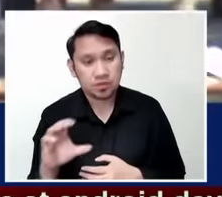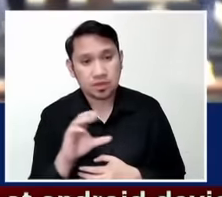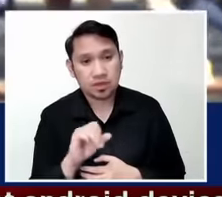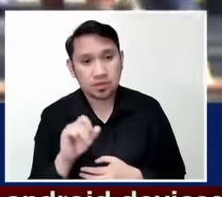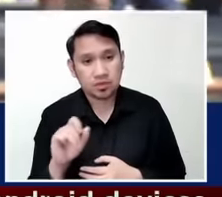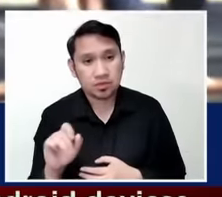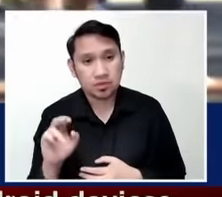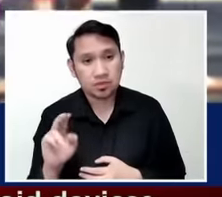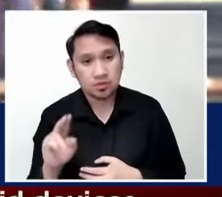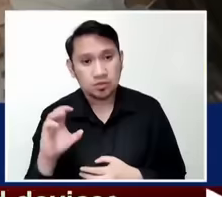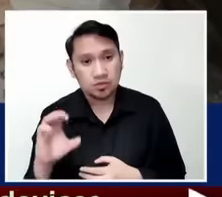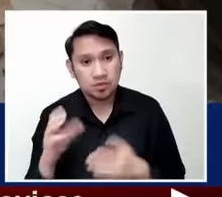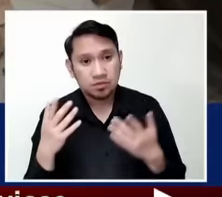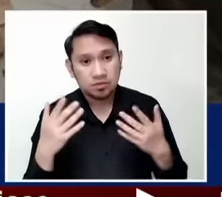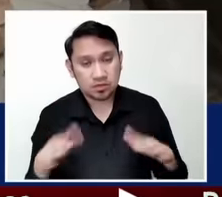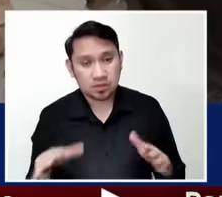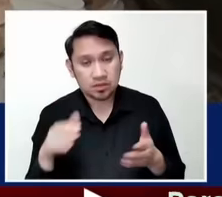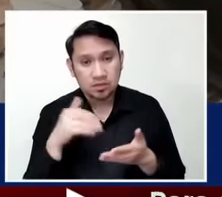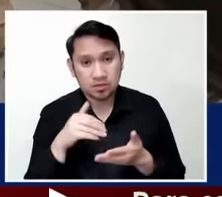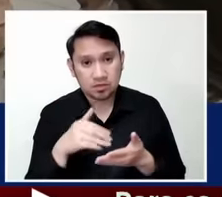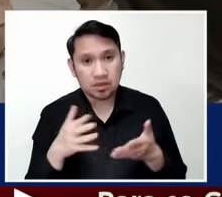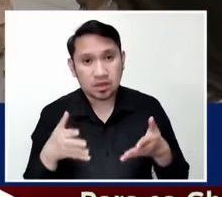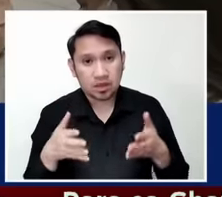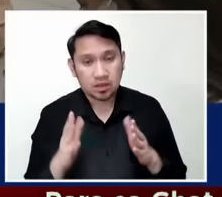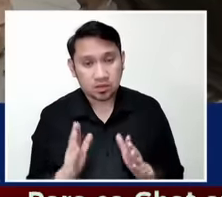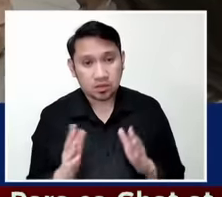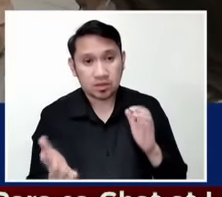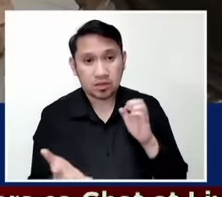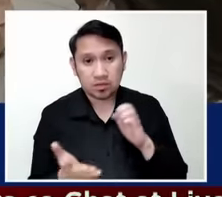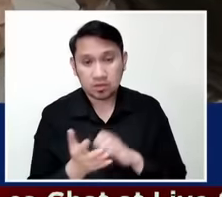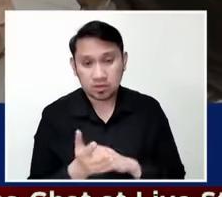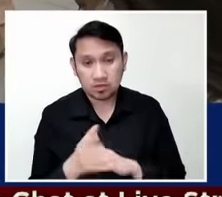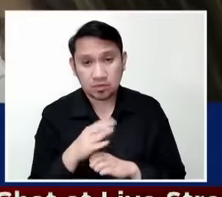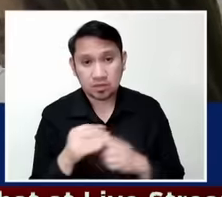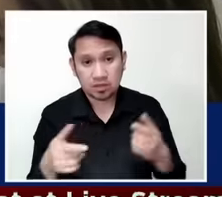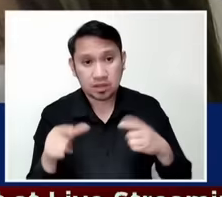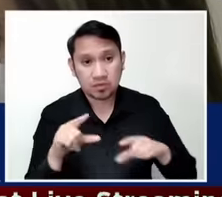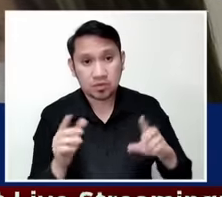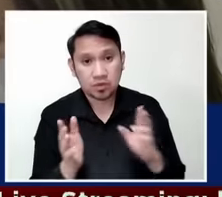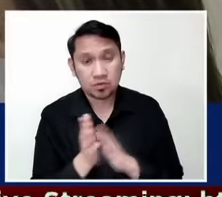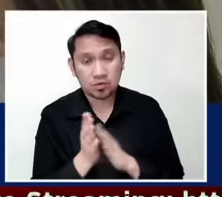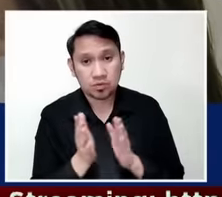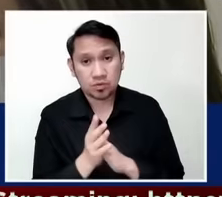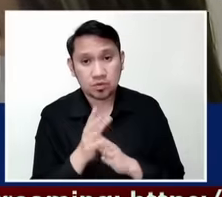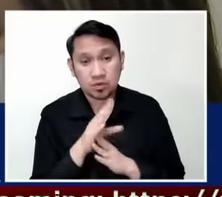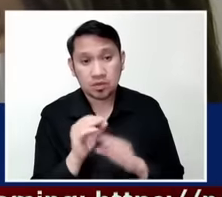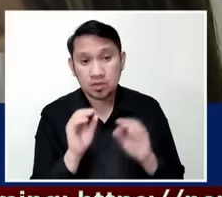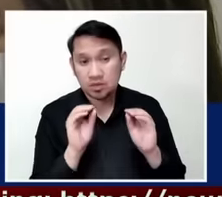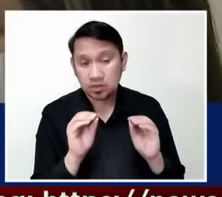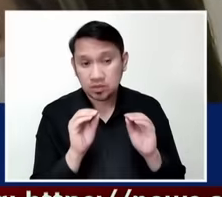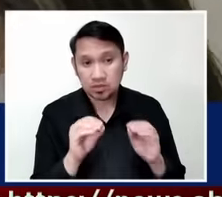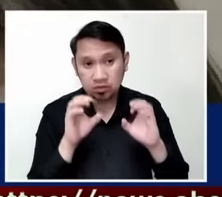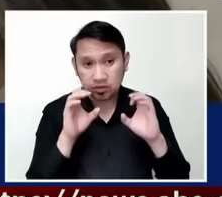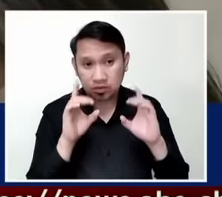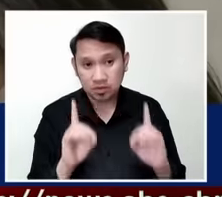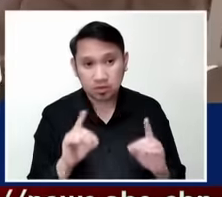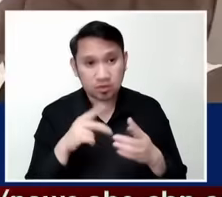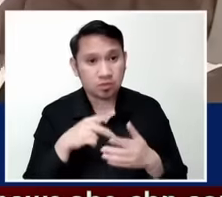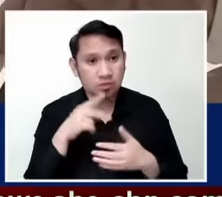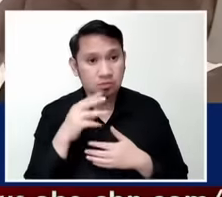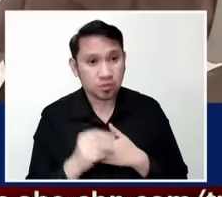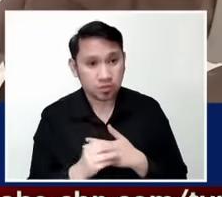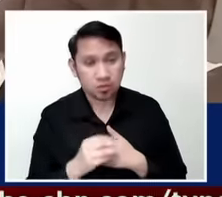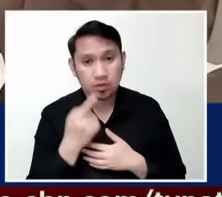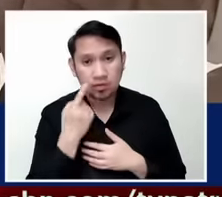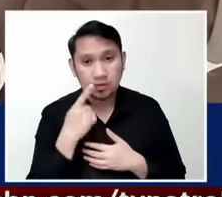kanilang pag-aaral. Papayagan pa rin naman ang pag-enroll sa laboratory schools o yung mga nagtuturo ng education programs para